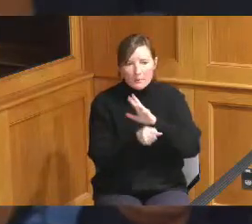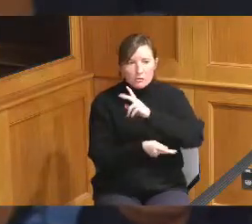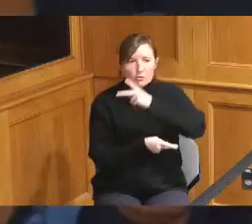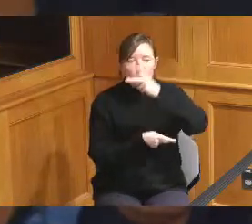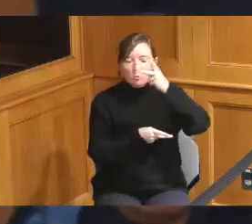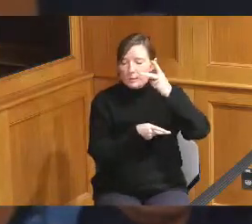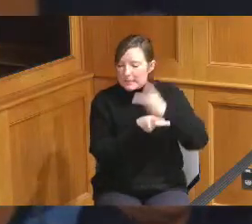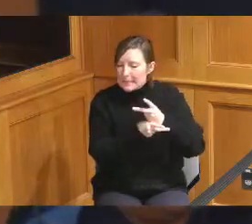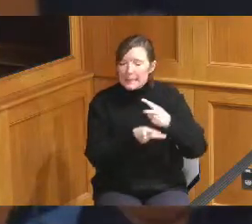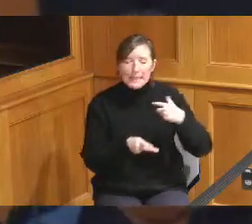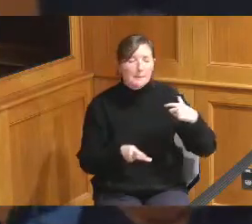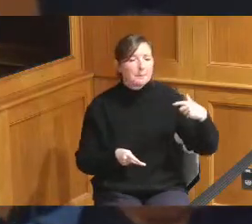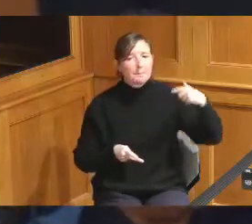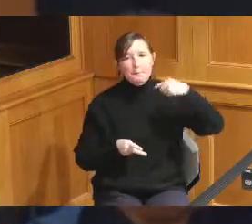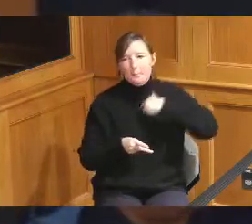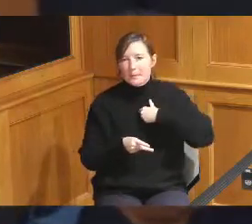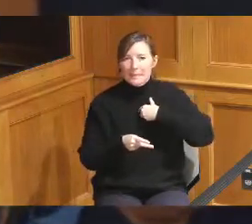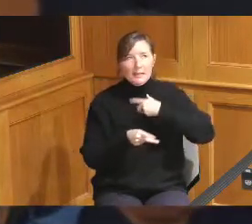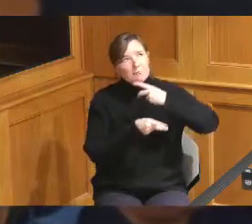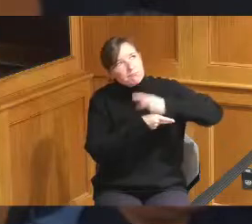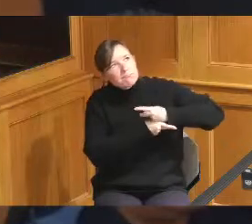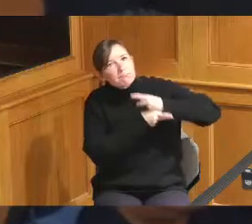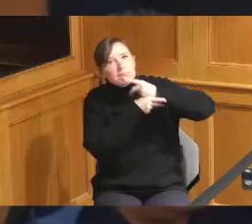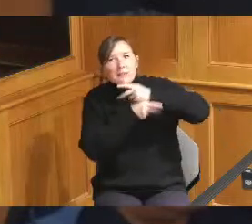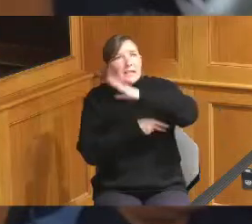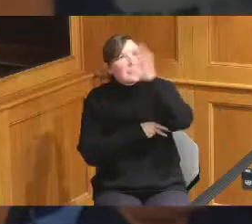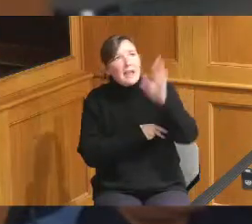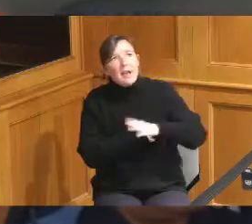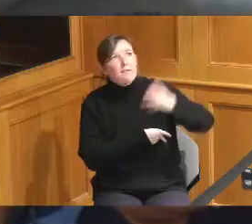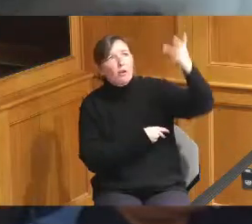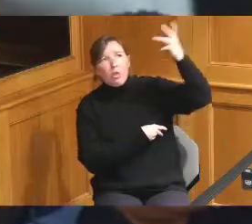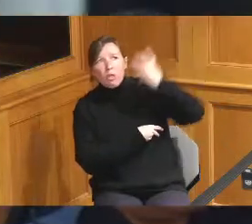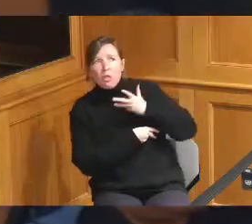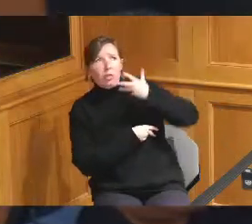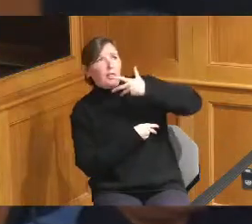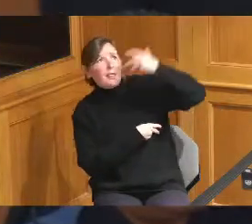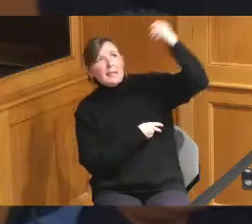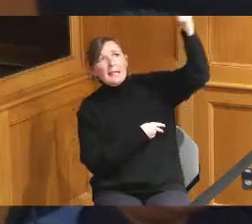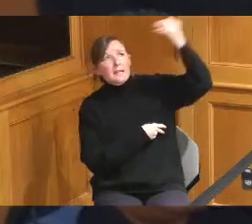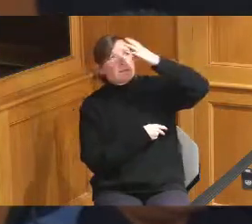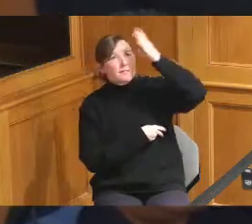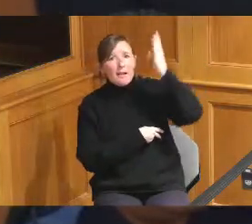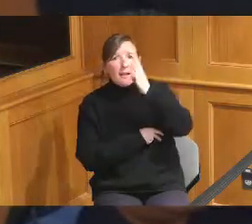keep me, never to leave me. He